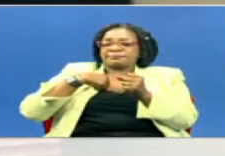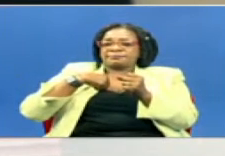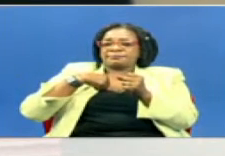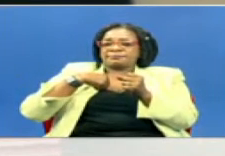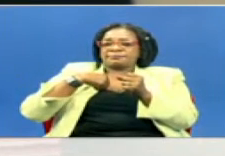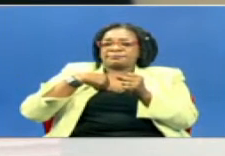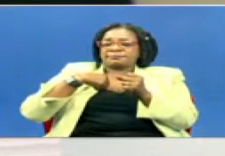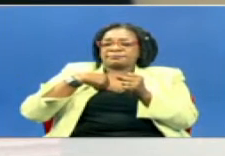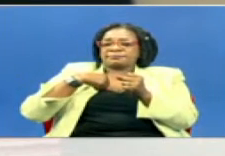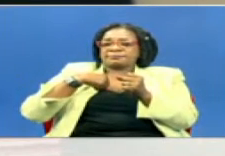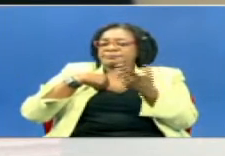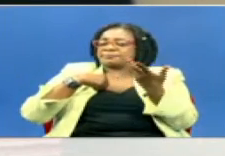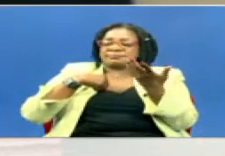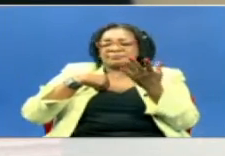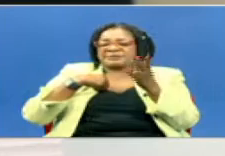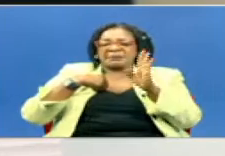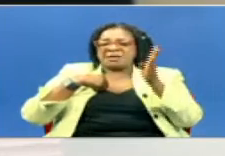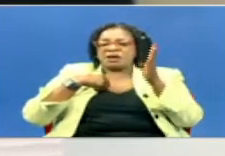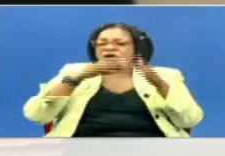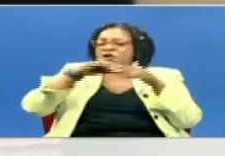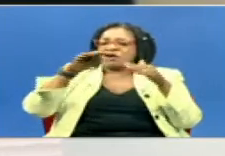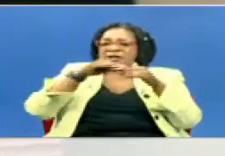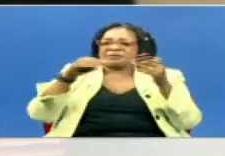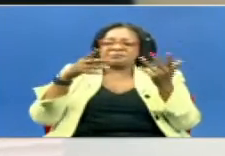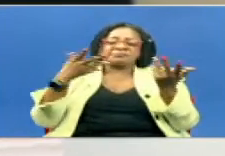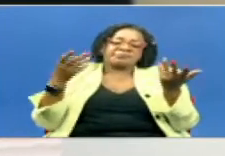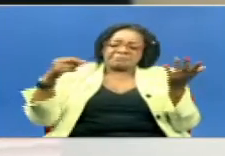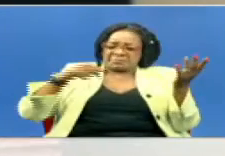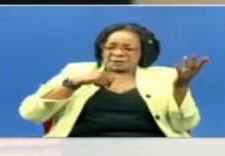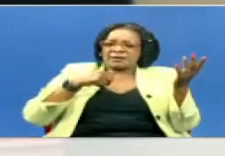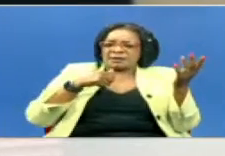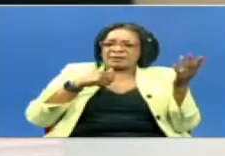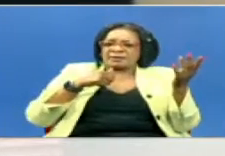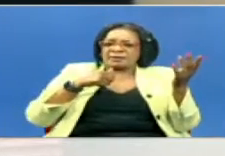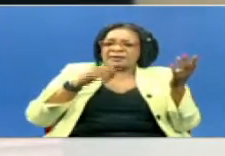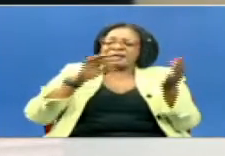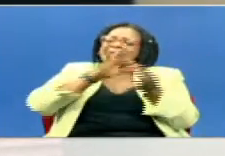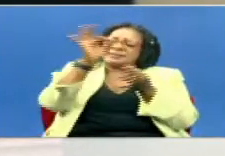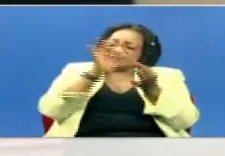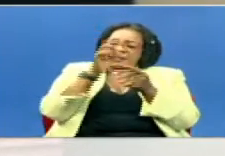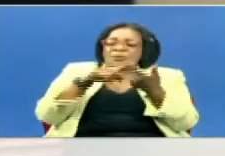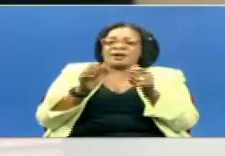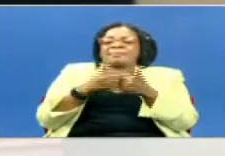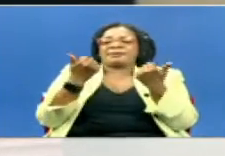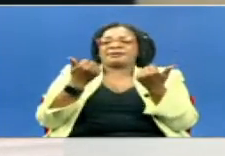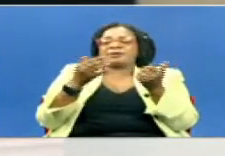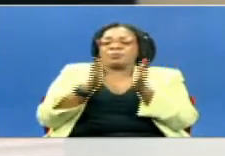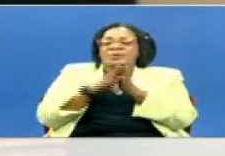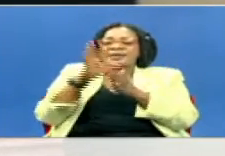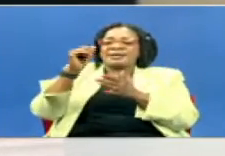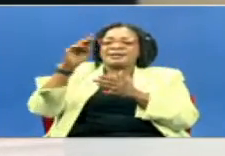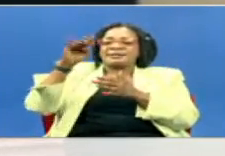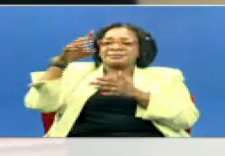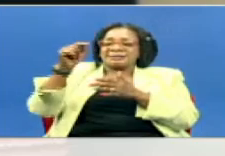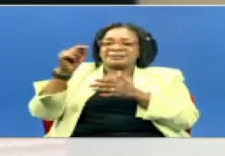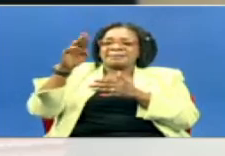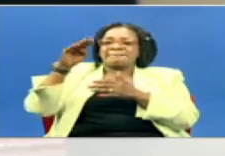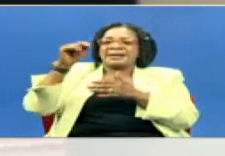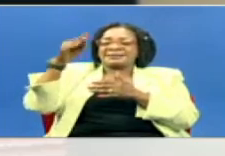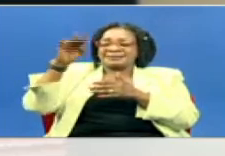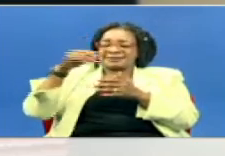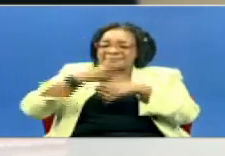they're not $1 billion, but they pay. And that's exactly what happened with Smartmatic. They make you